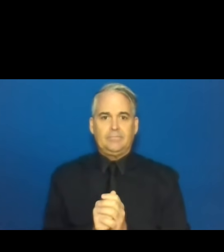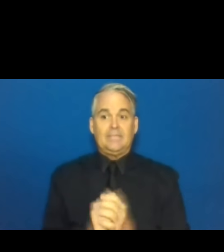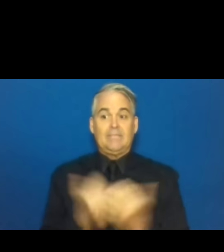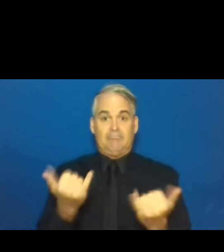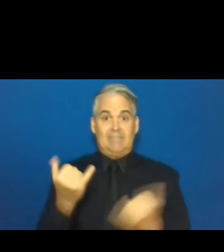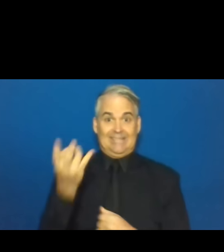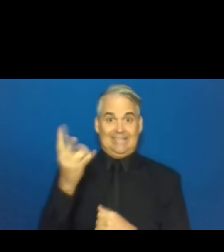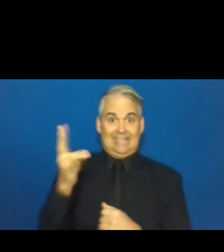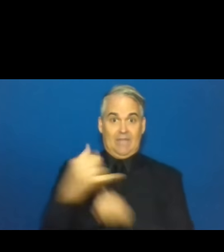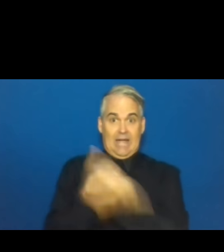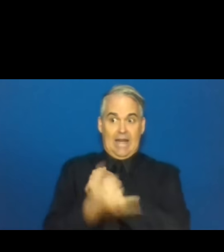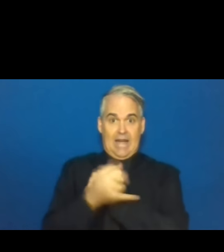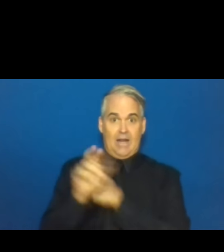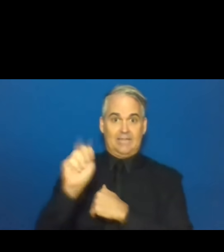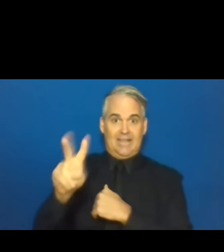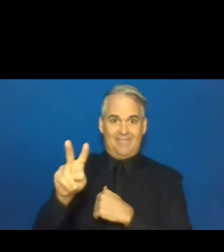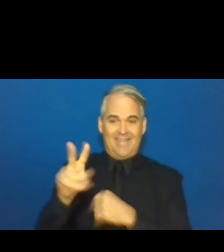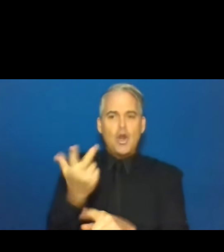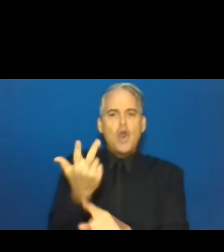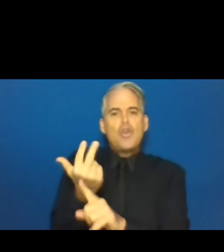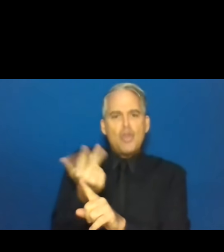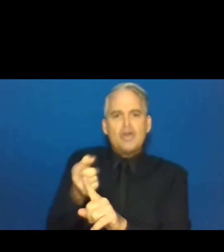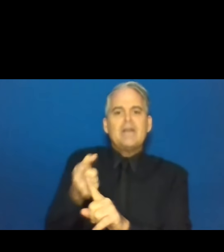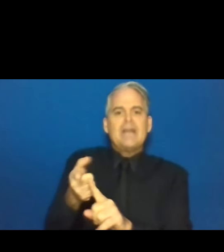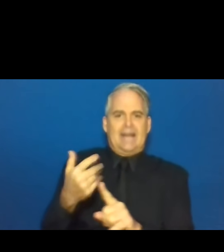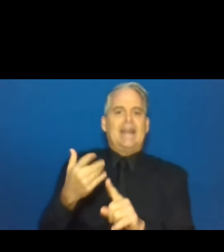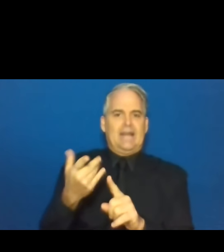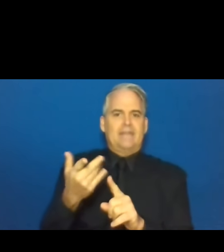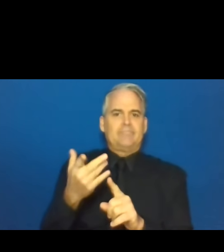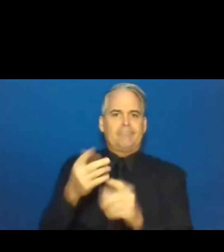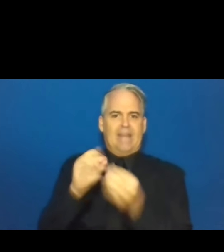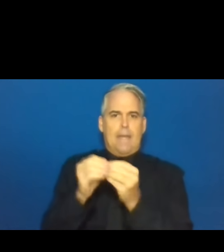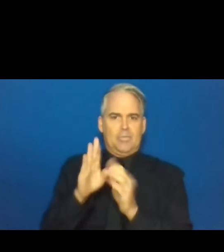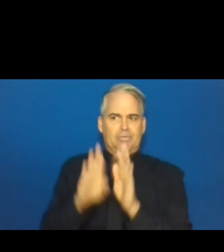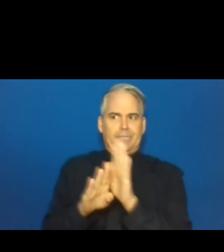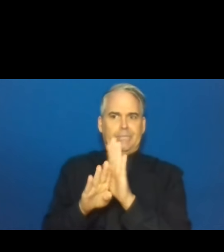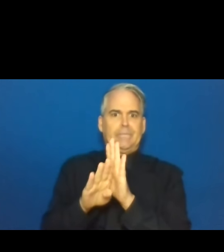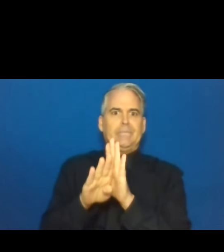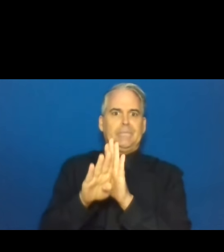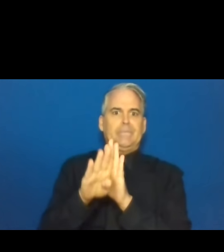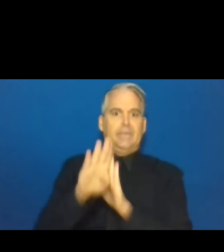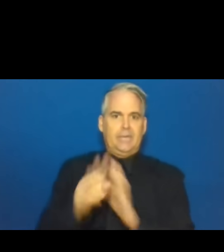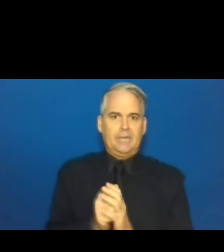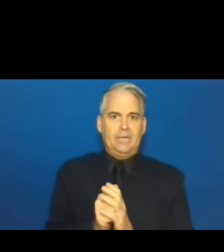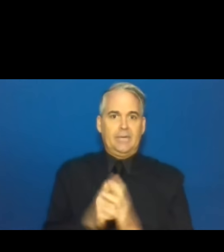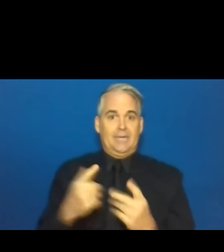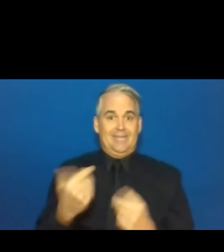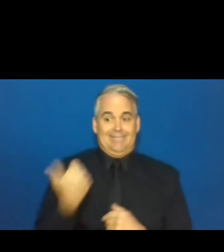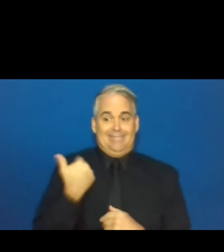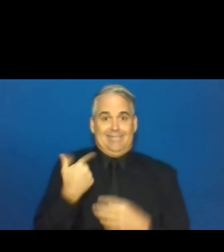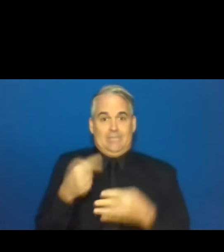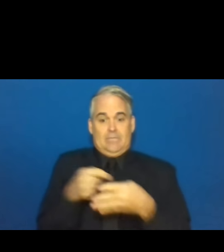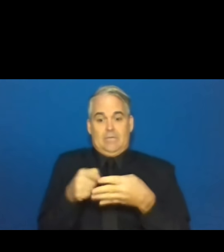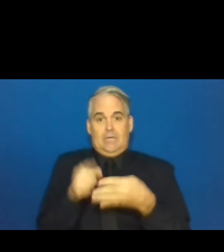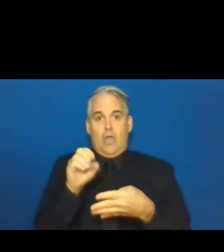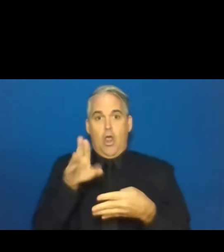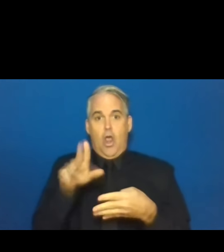counties are flagged for elevated risk of transmission. In the beginning of October, only 2 counties were